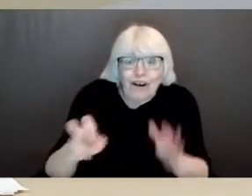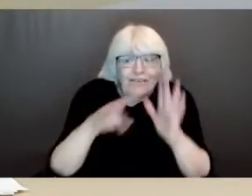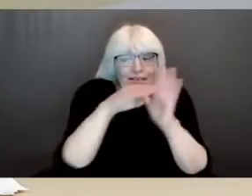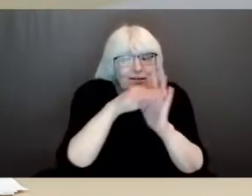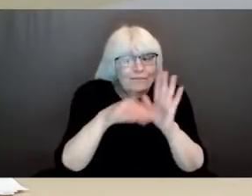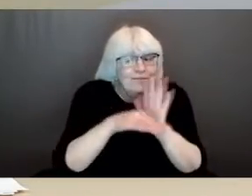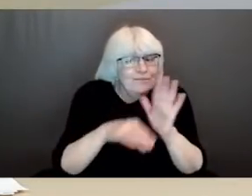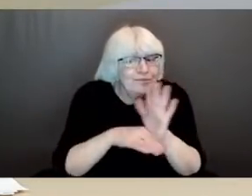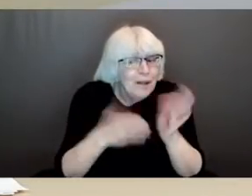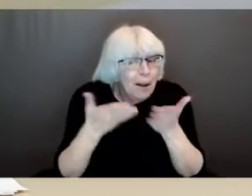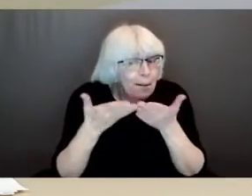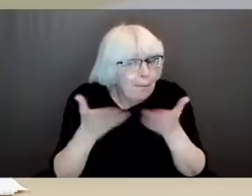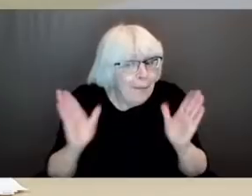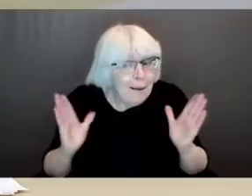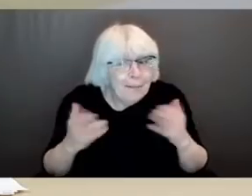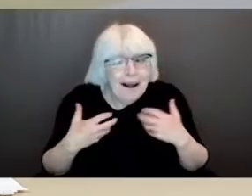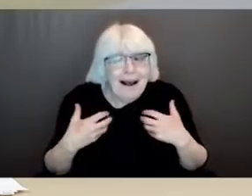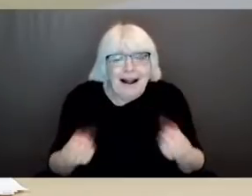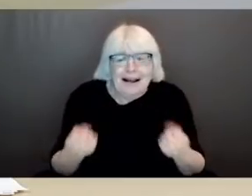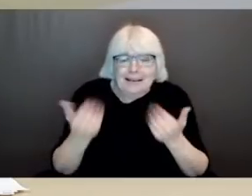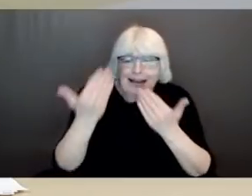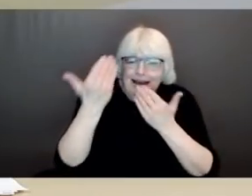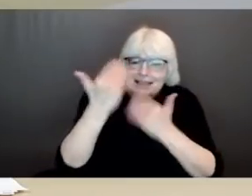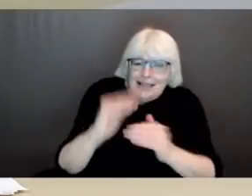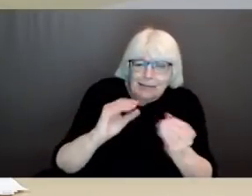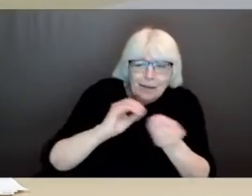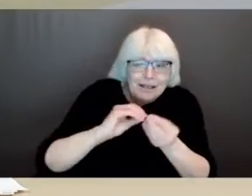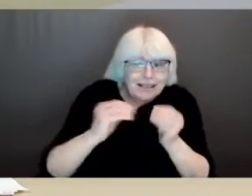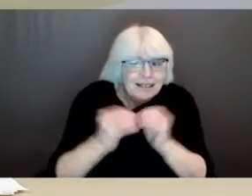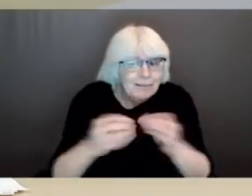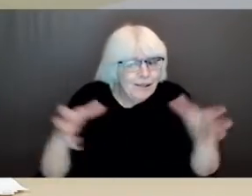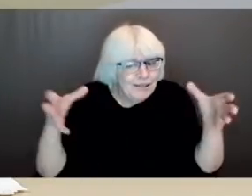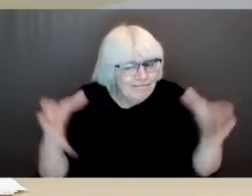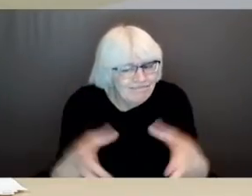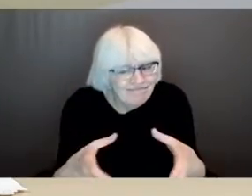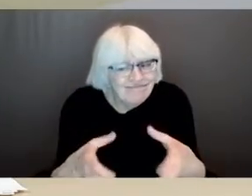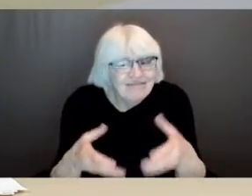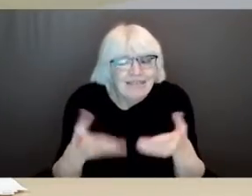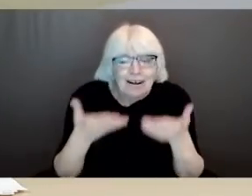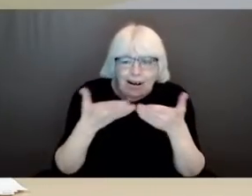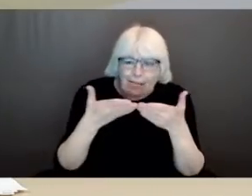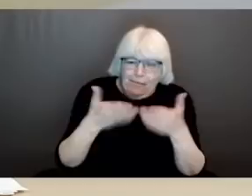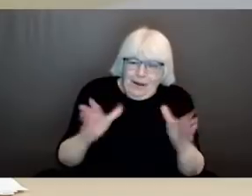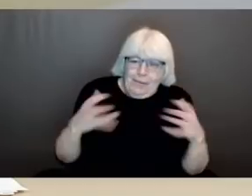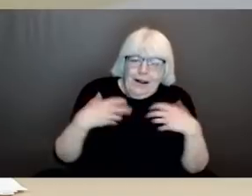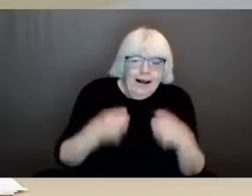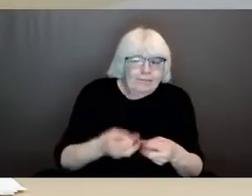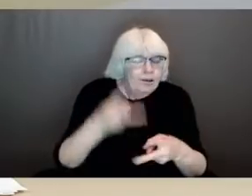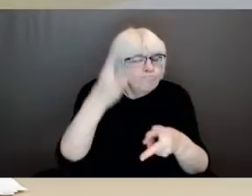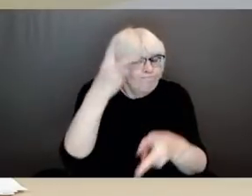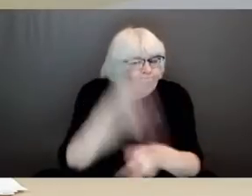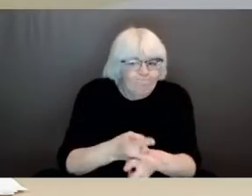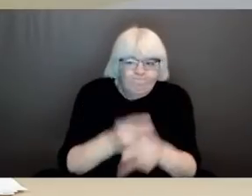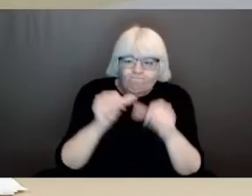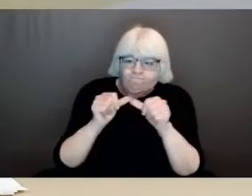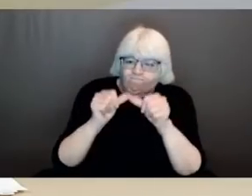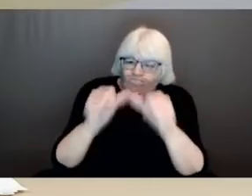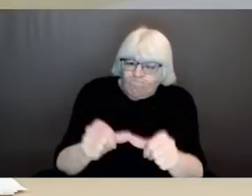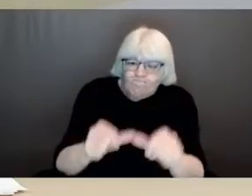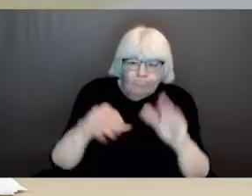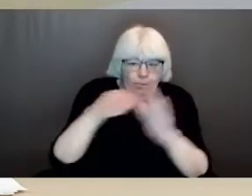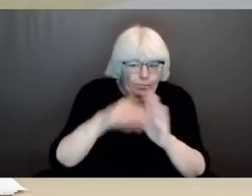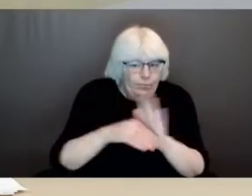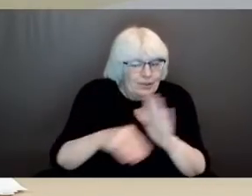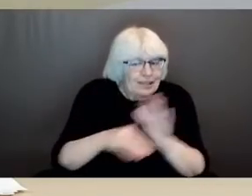gathering limits and public health guidance, will remain in place as additional layers of protection as we continue to navigate the